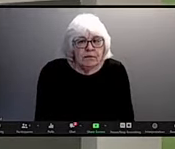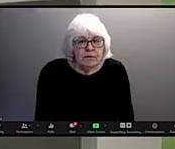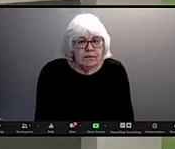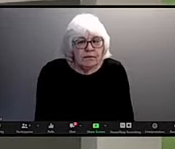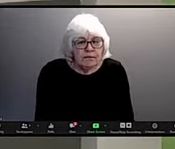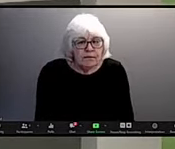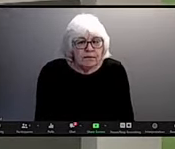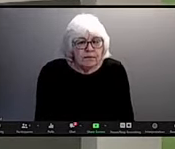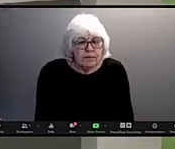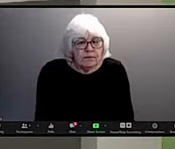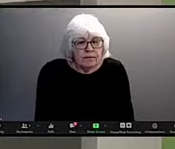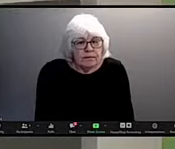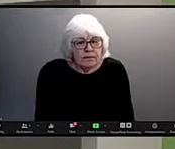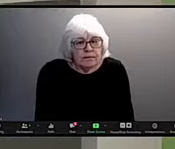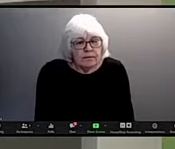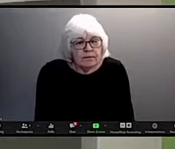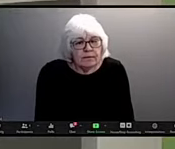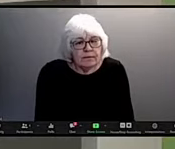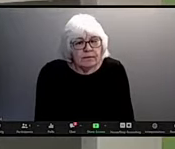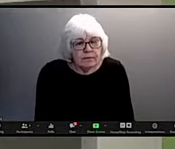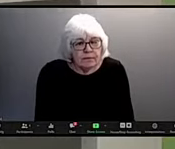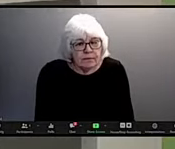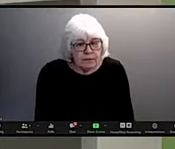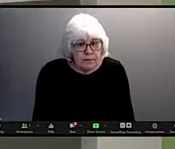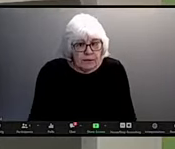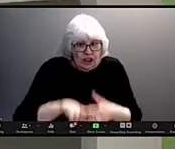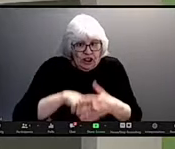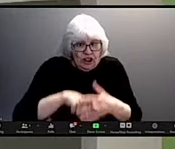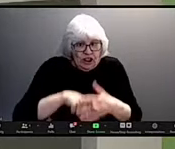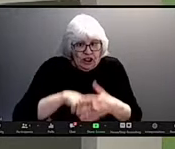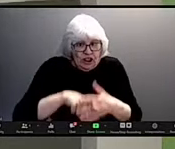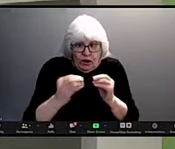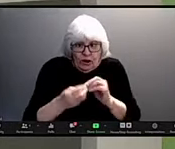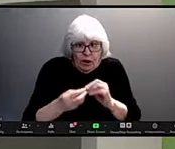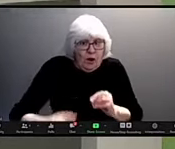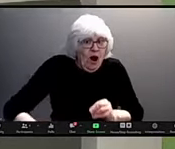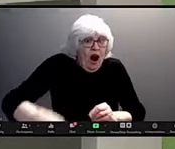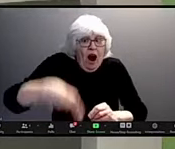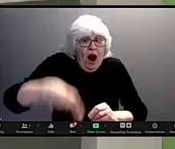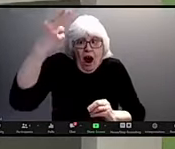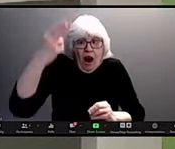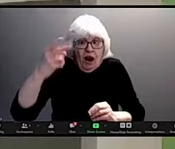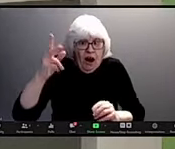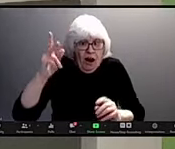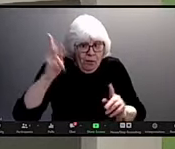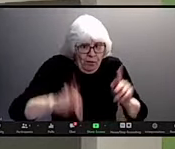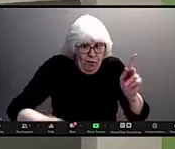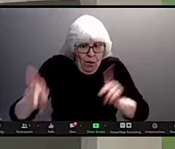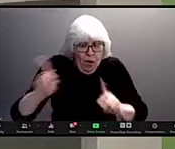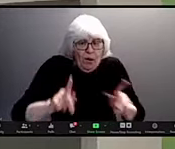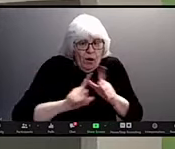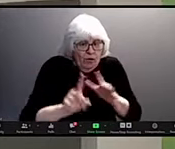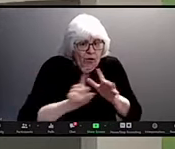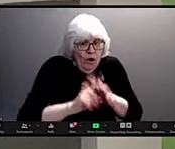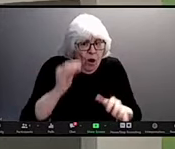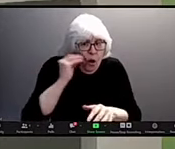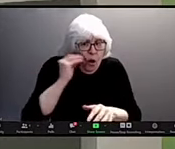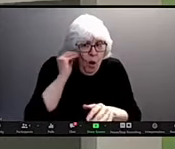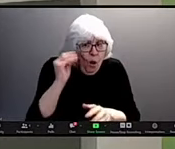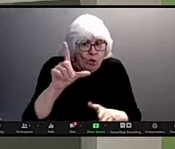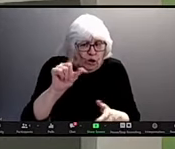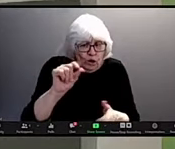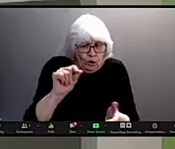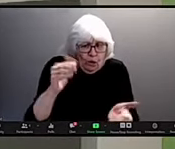So the original number at our highest that were evacuated was just over 16,000. Currently, we have